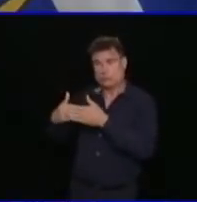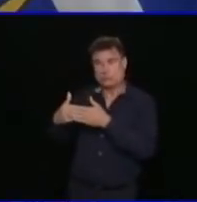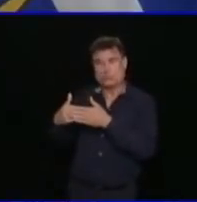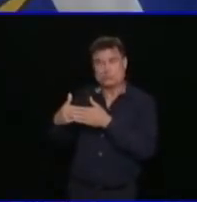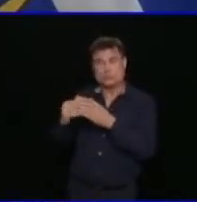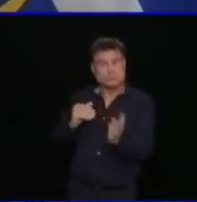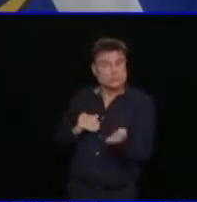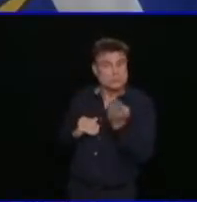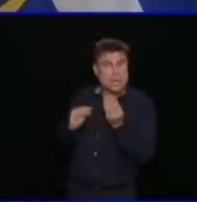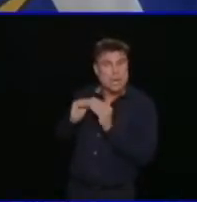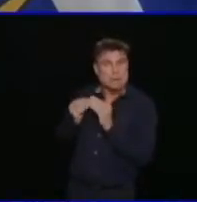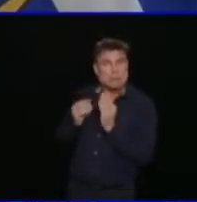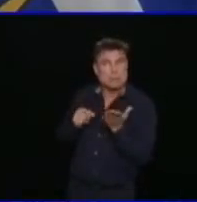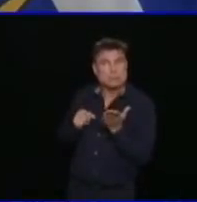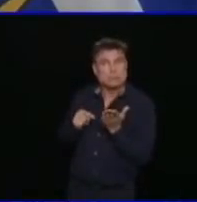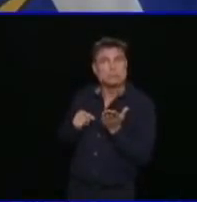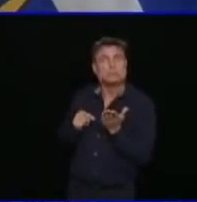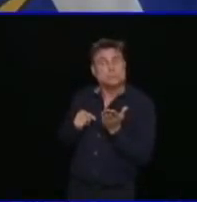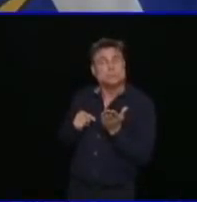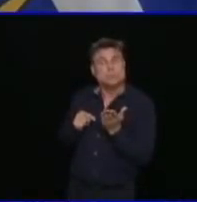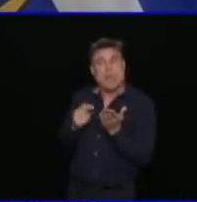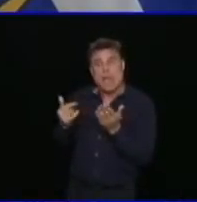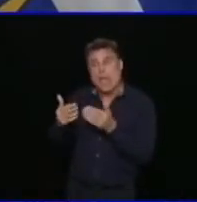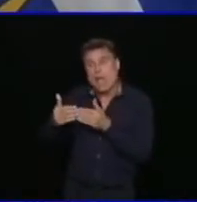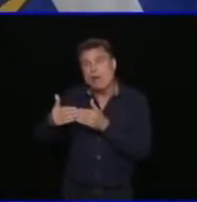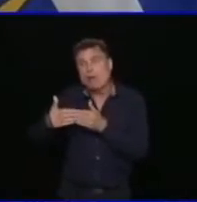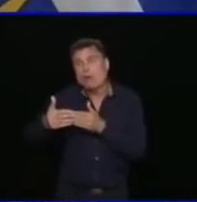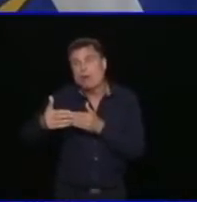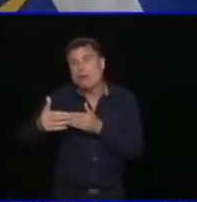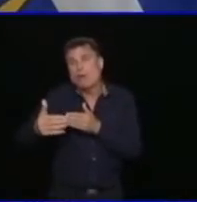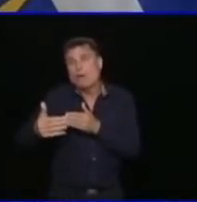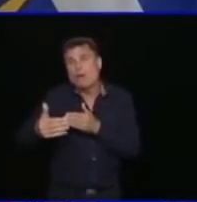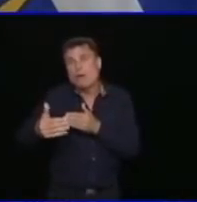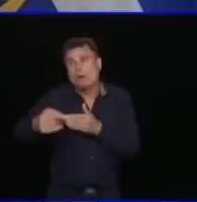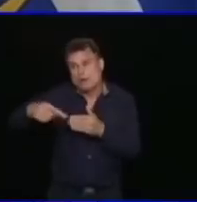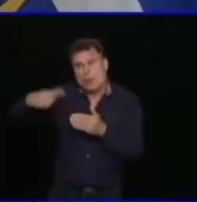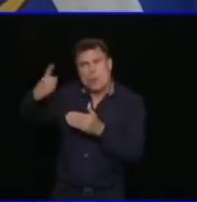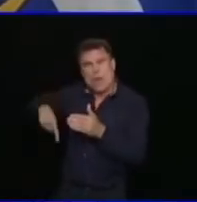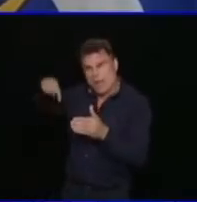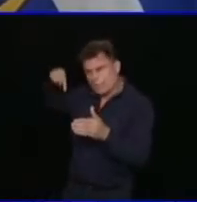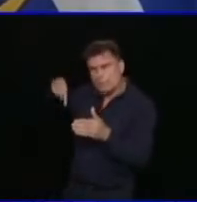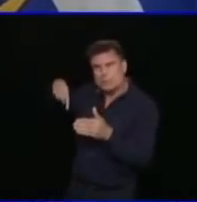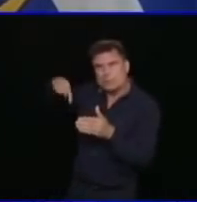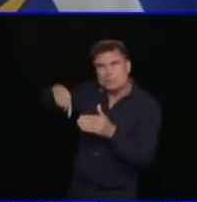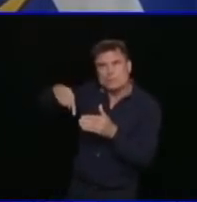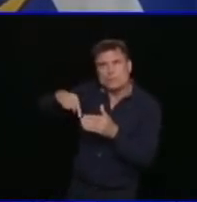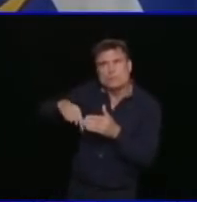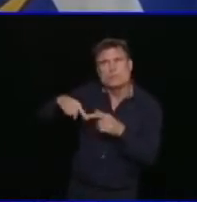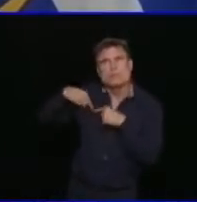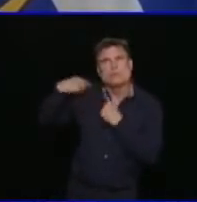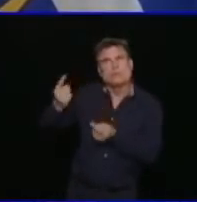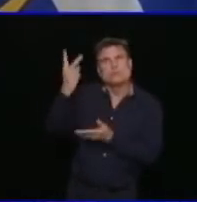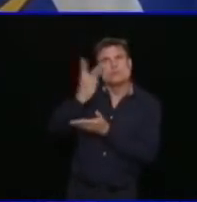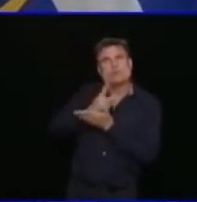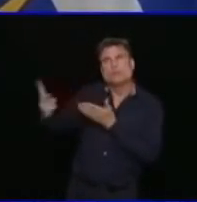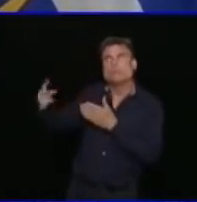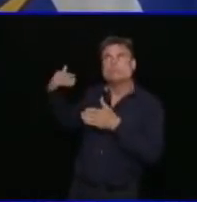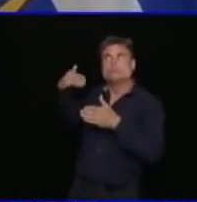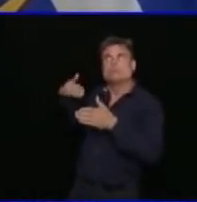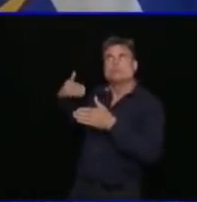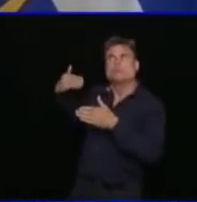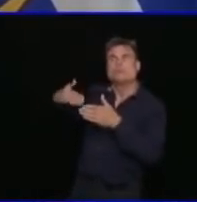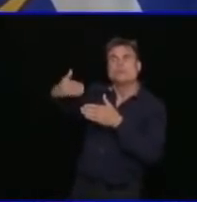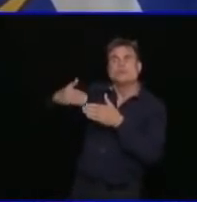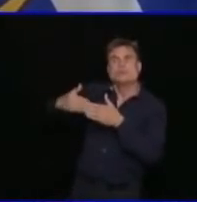last 3 weeks. So we don't know. We know that there are people who have been exposed, and